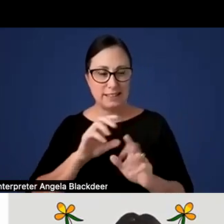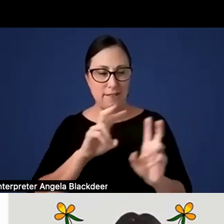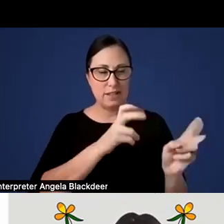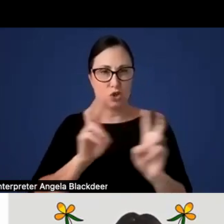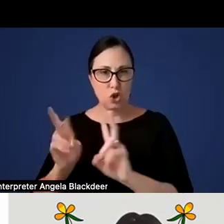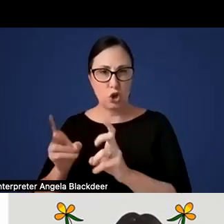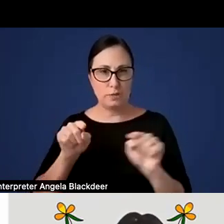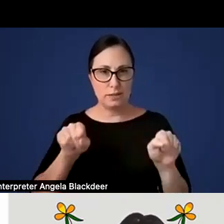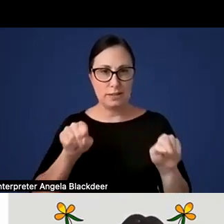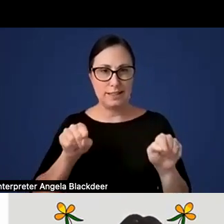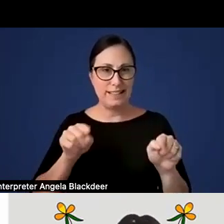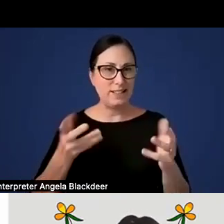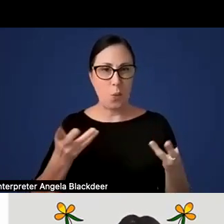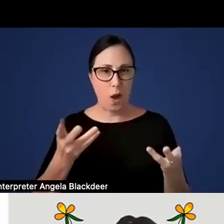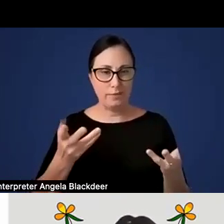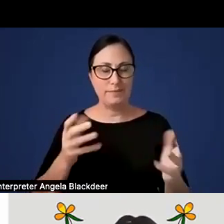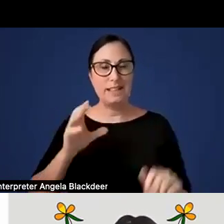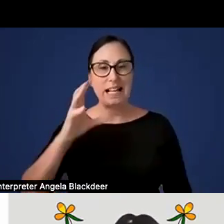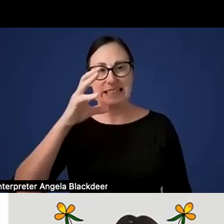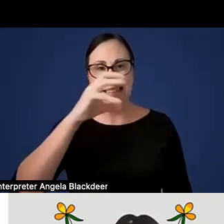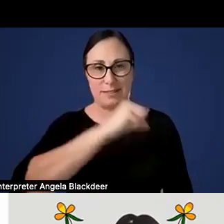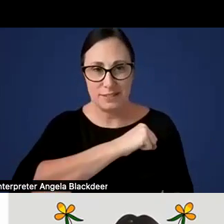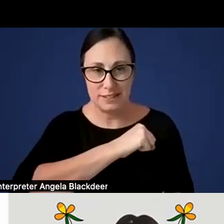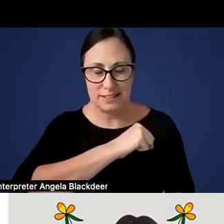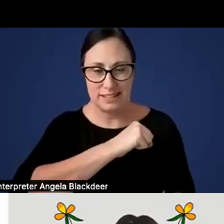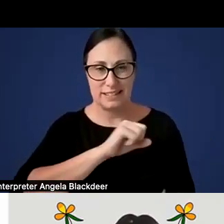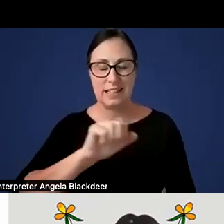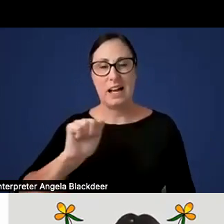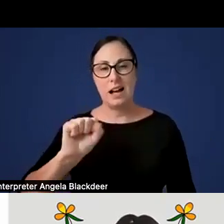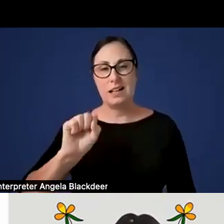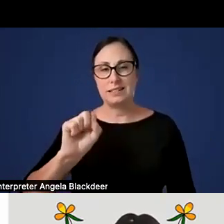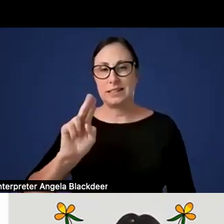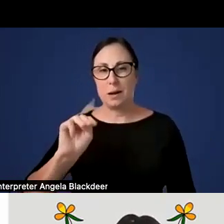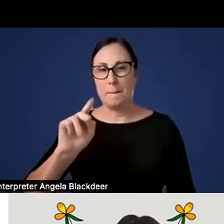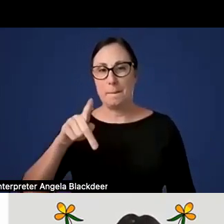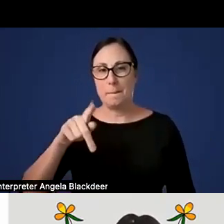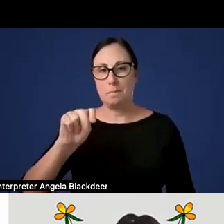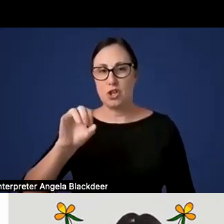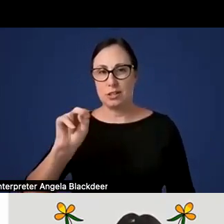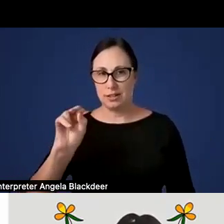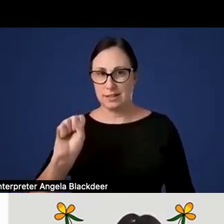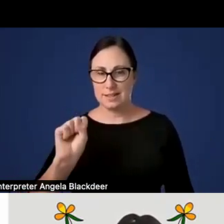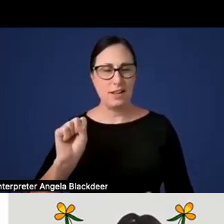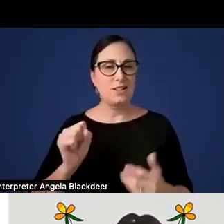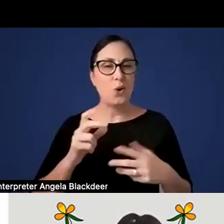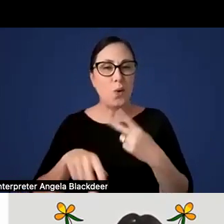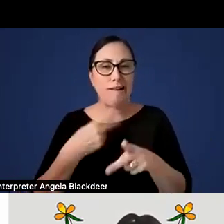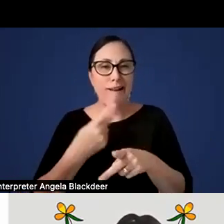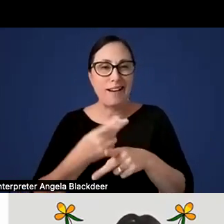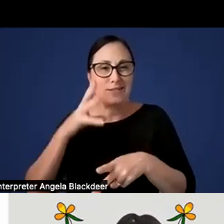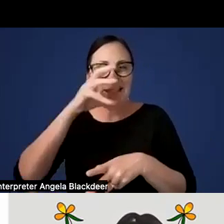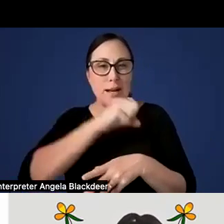is assumptions. And what assumptions sort of do we make about folks, about their